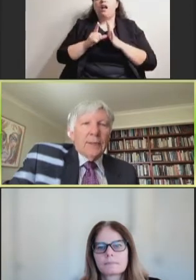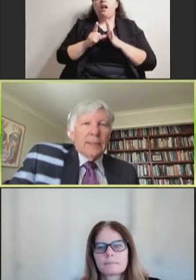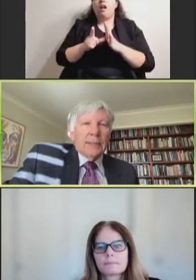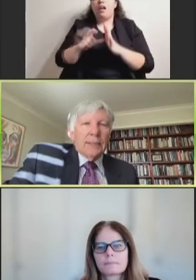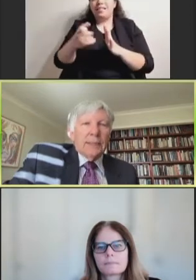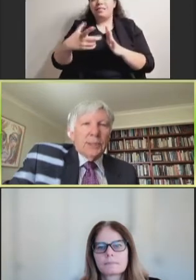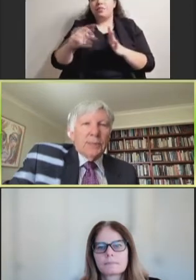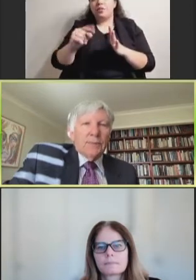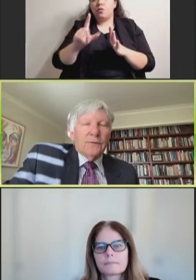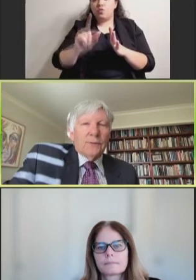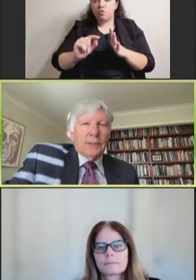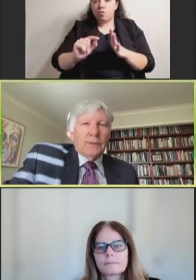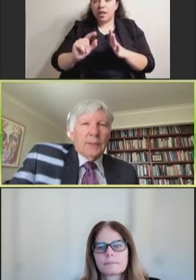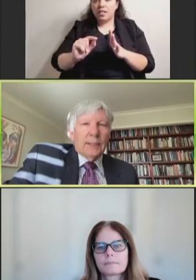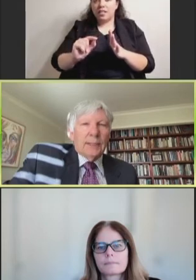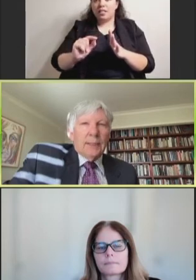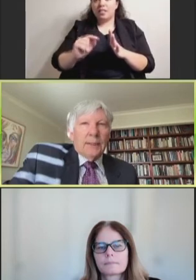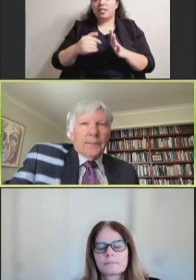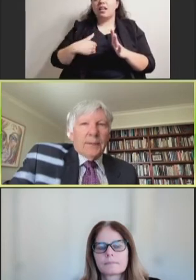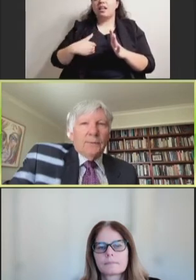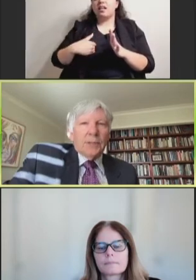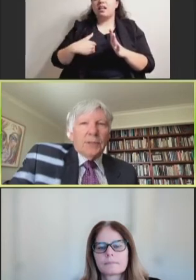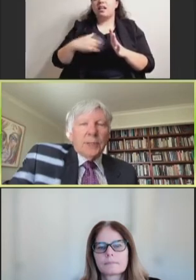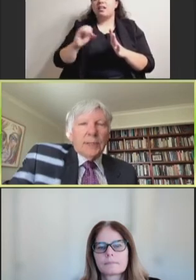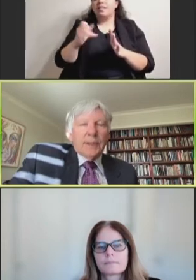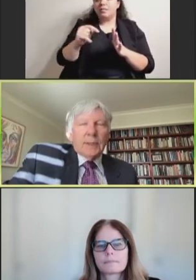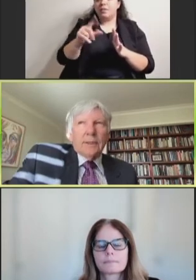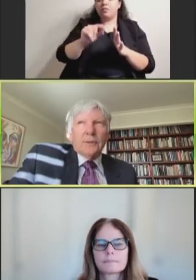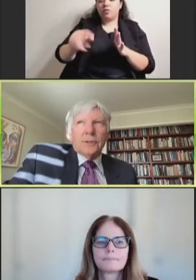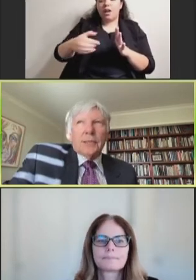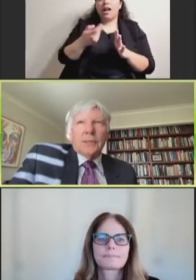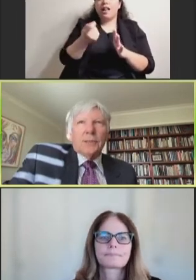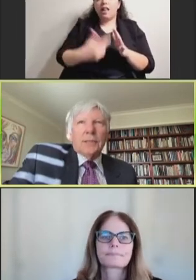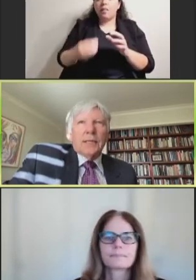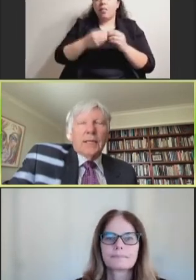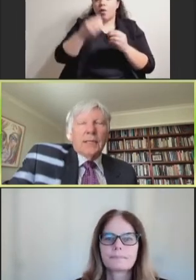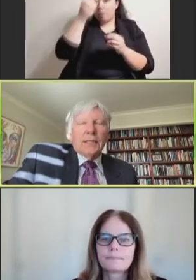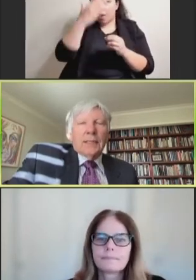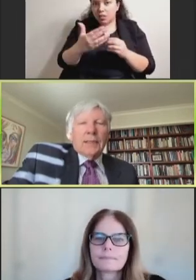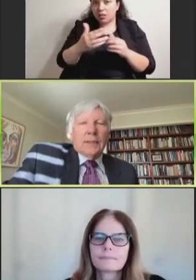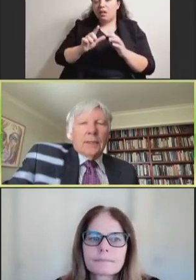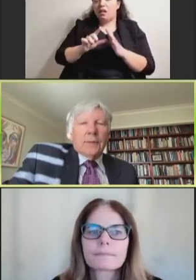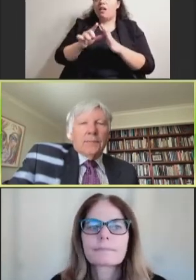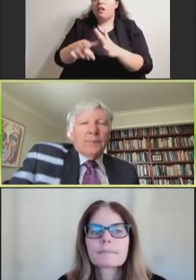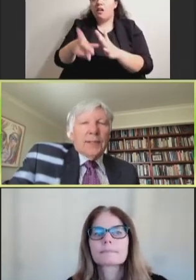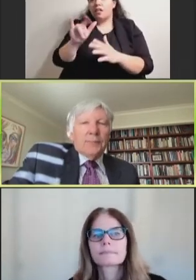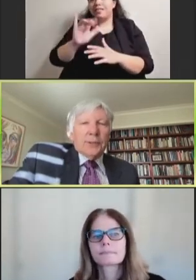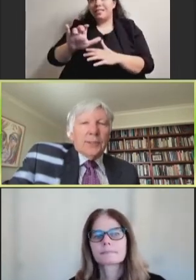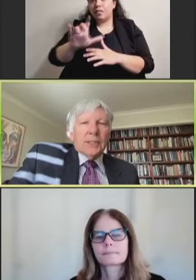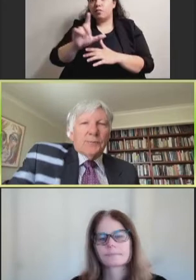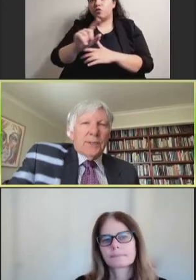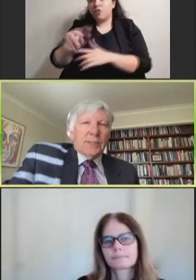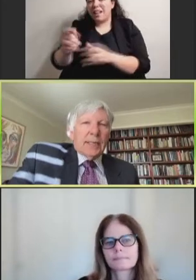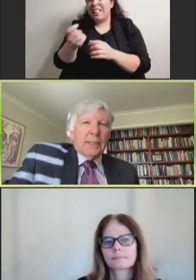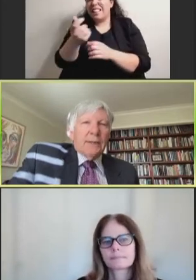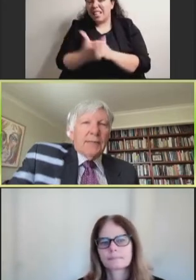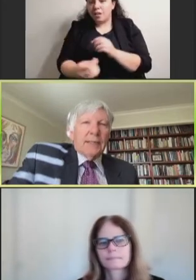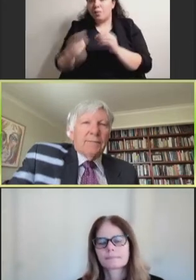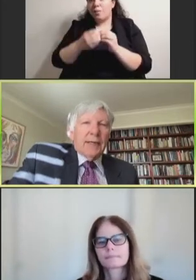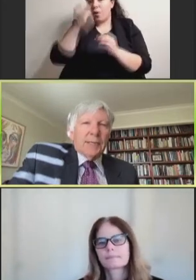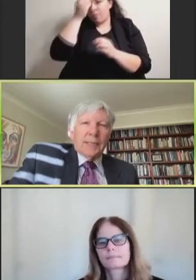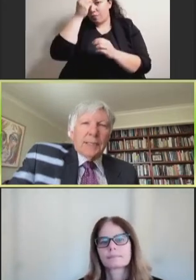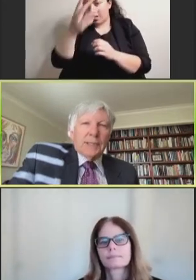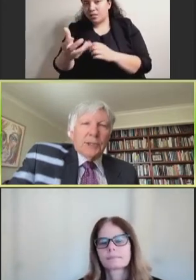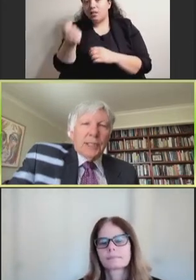then one in December of 2020. And what's interesting about those is that people's expressed likelihood of